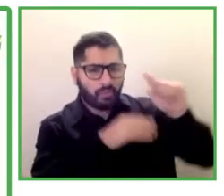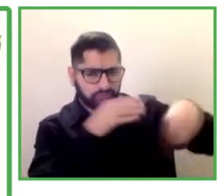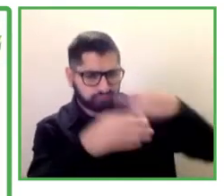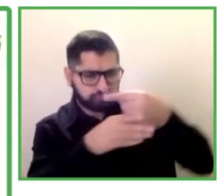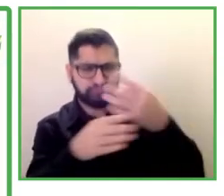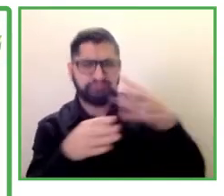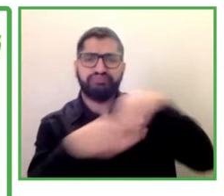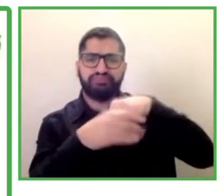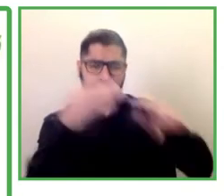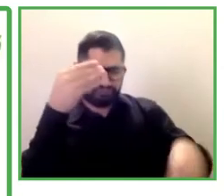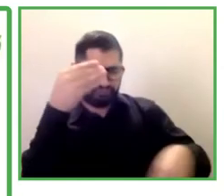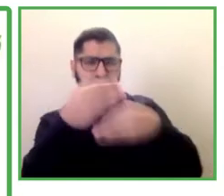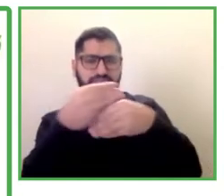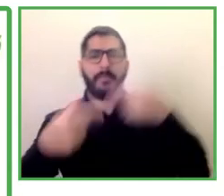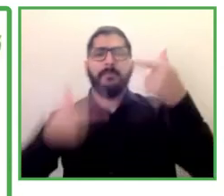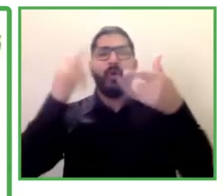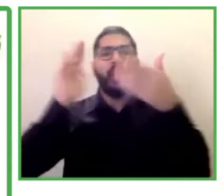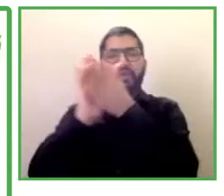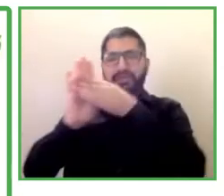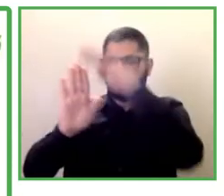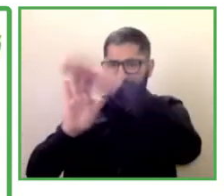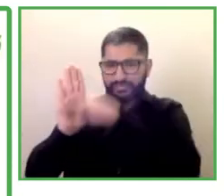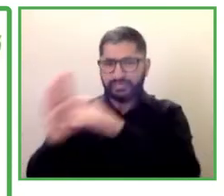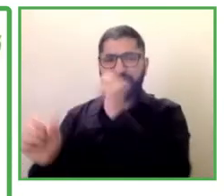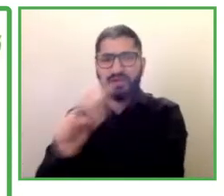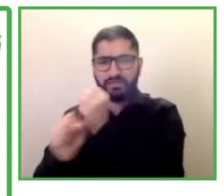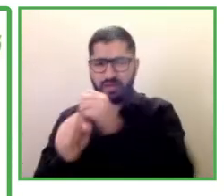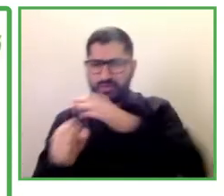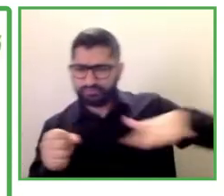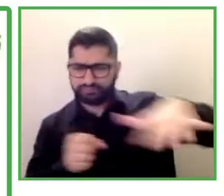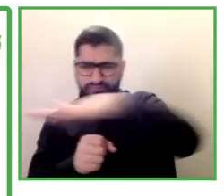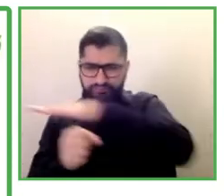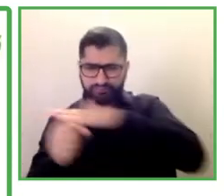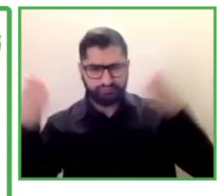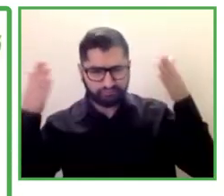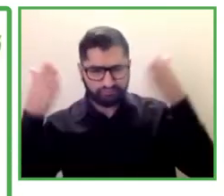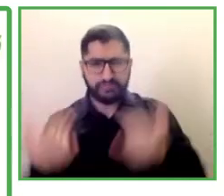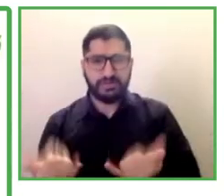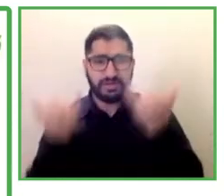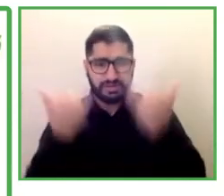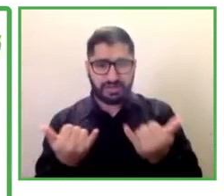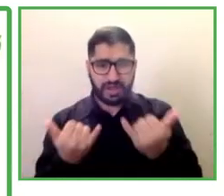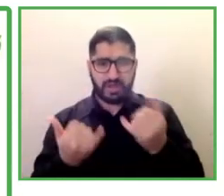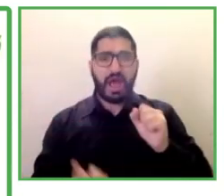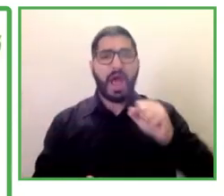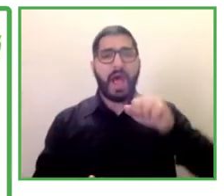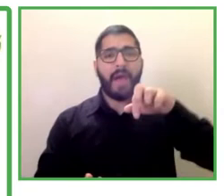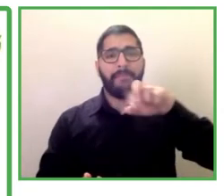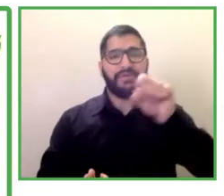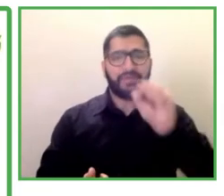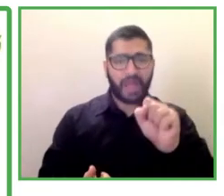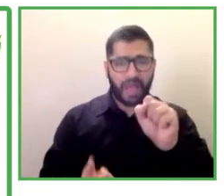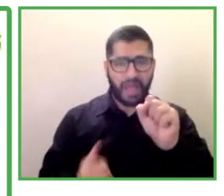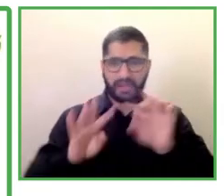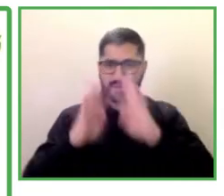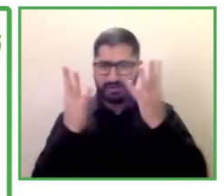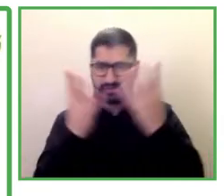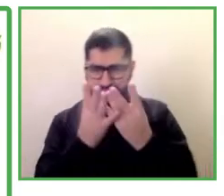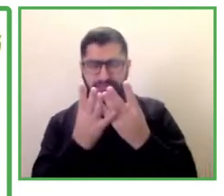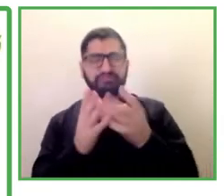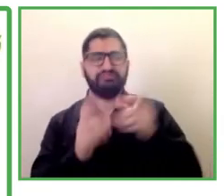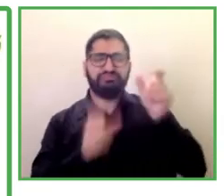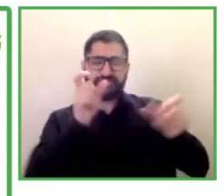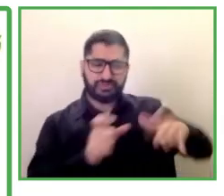see now. So to give you some context about this, I would say that APSA is the organization of intellectual